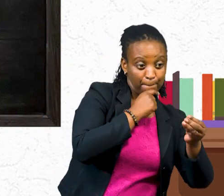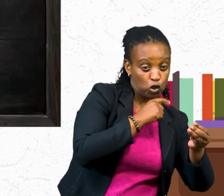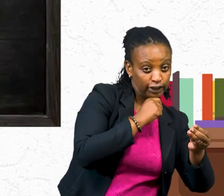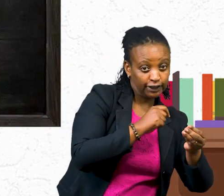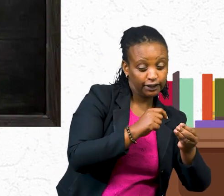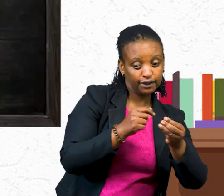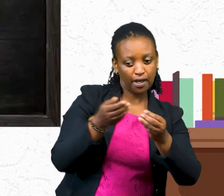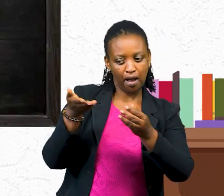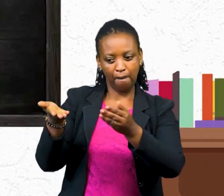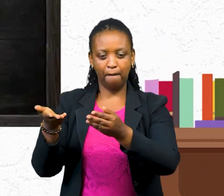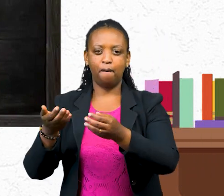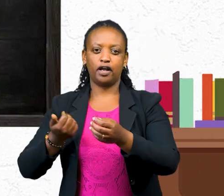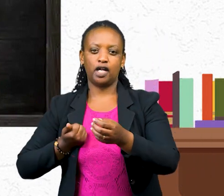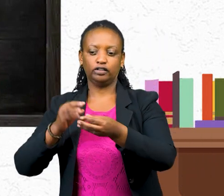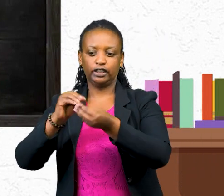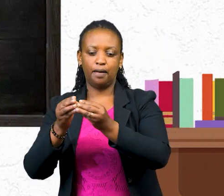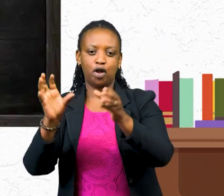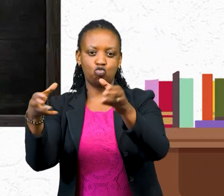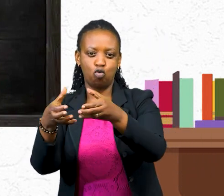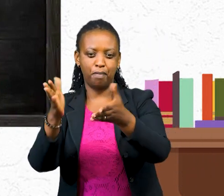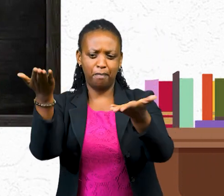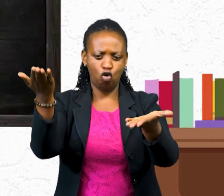boys to the number of girls in your group.